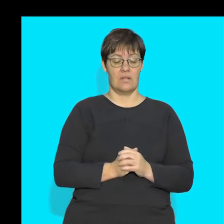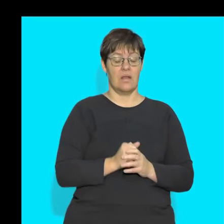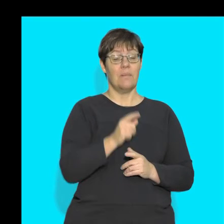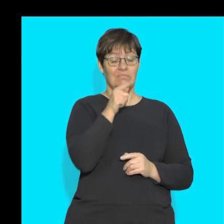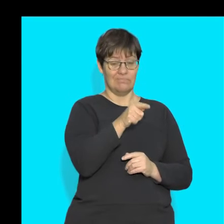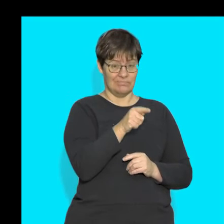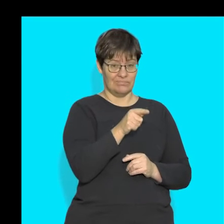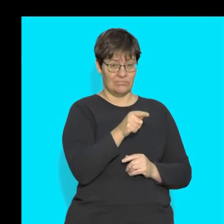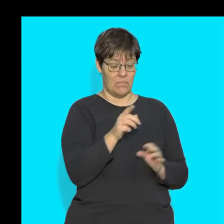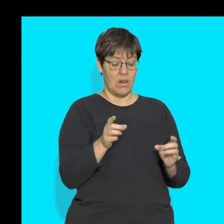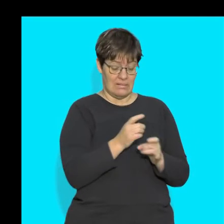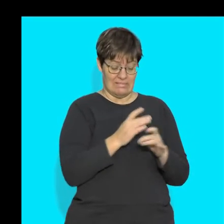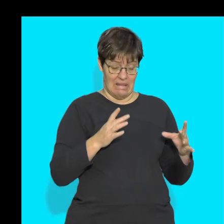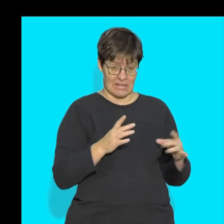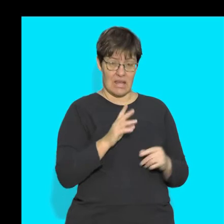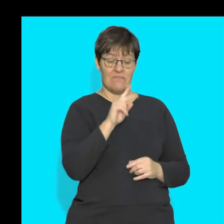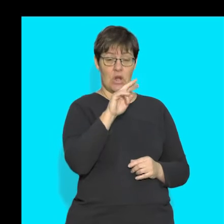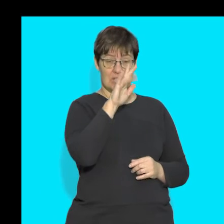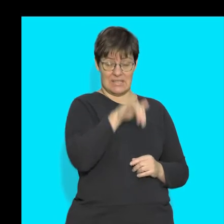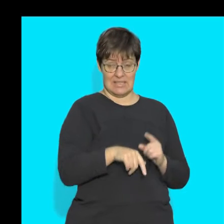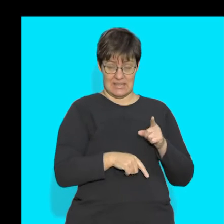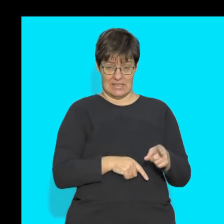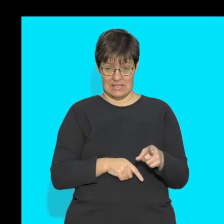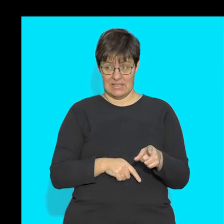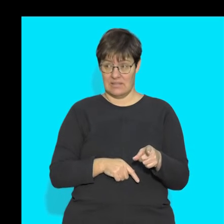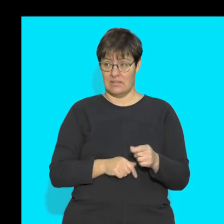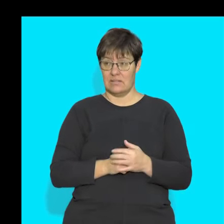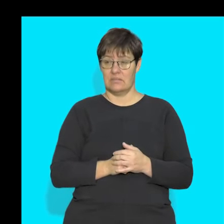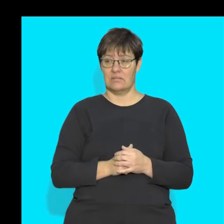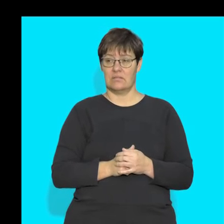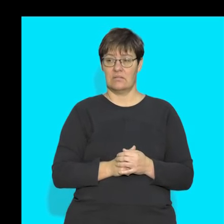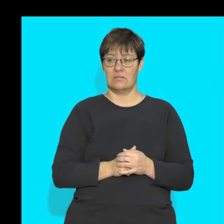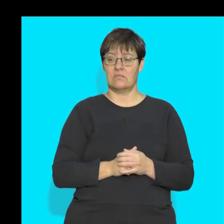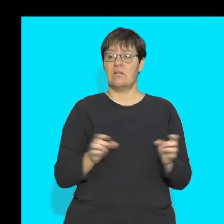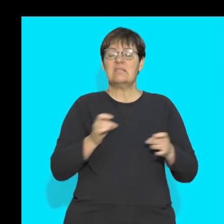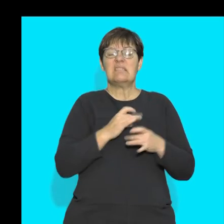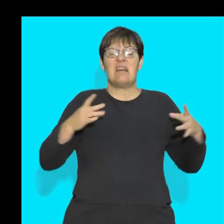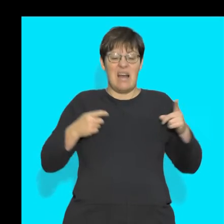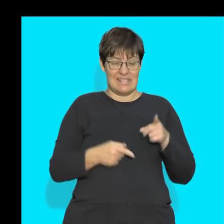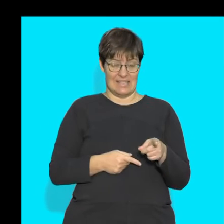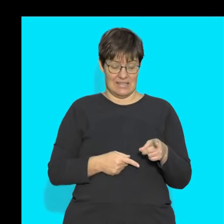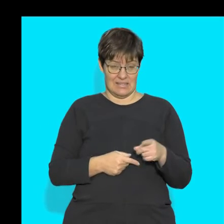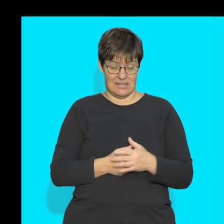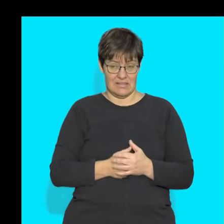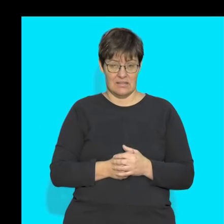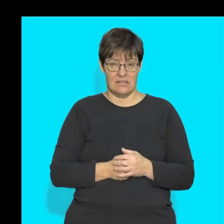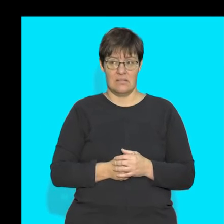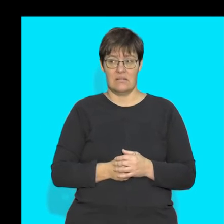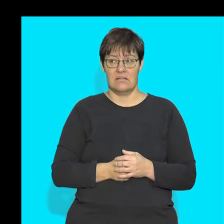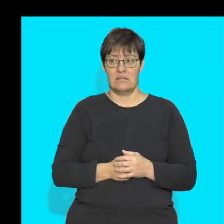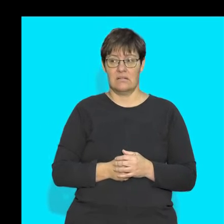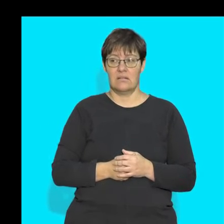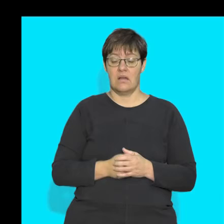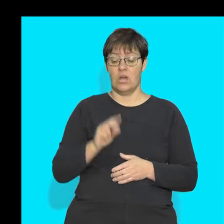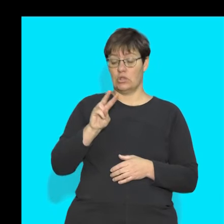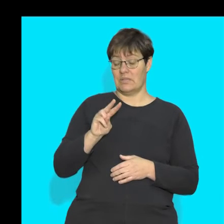this is my initial velocity. It's what it started as.